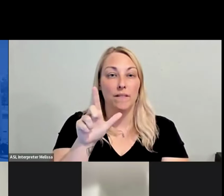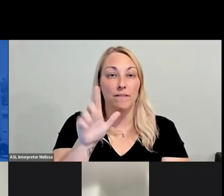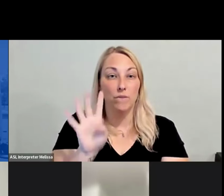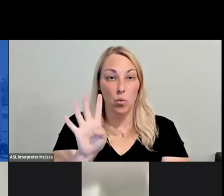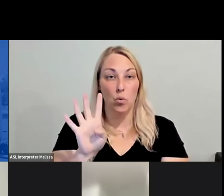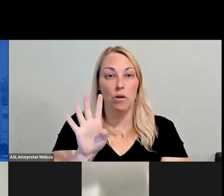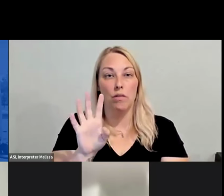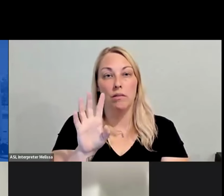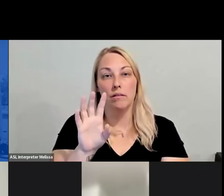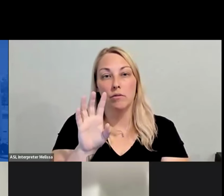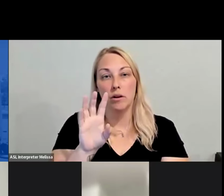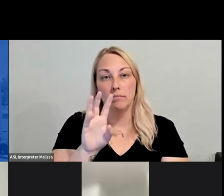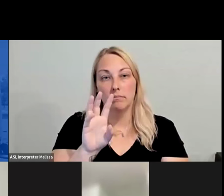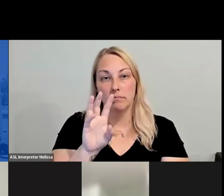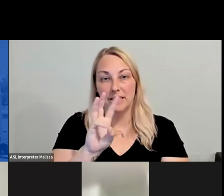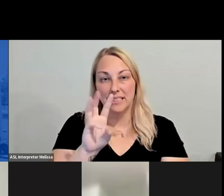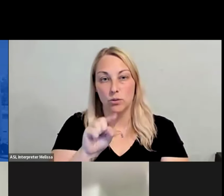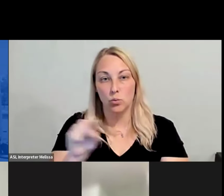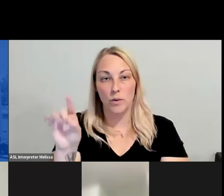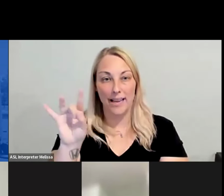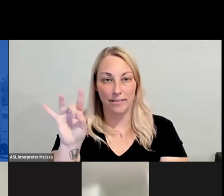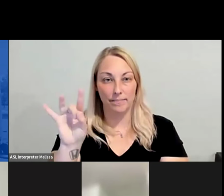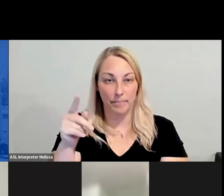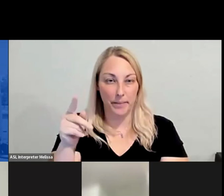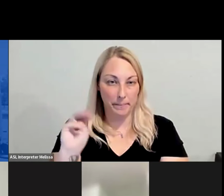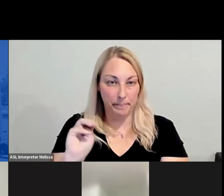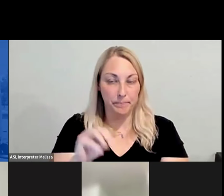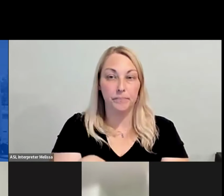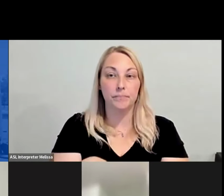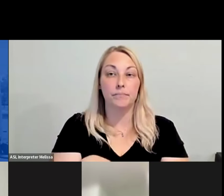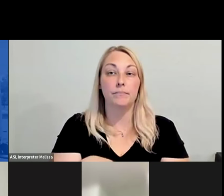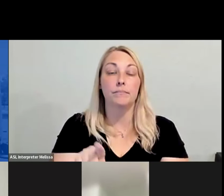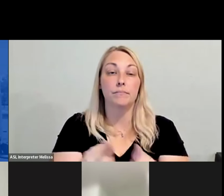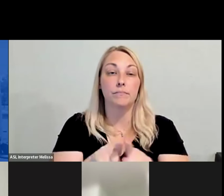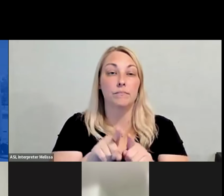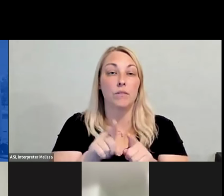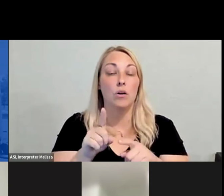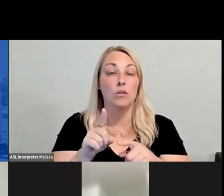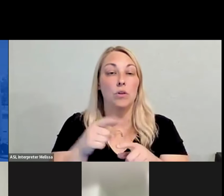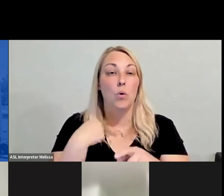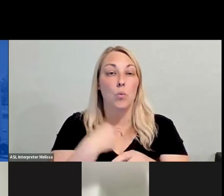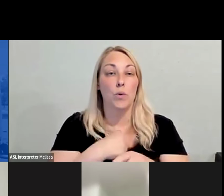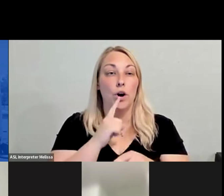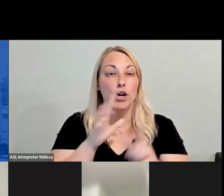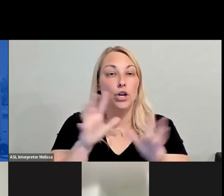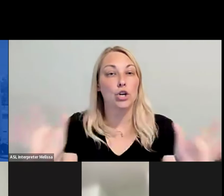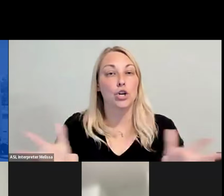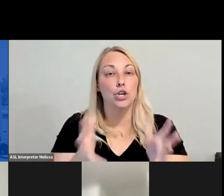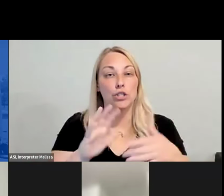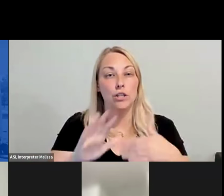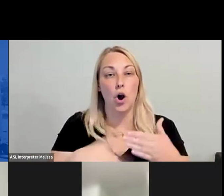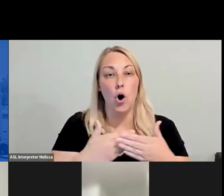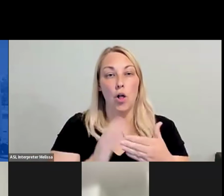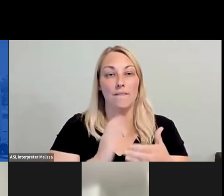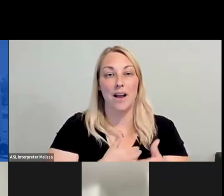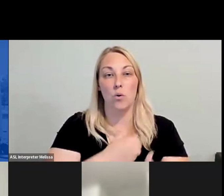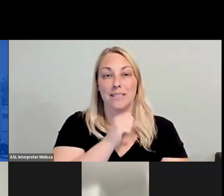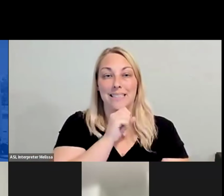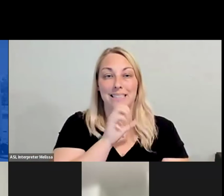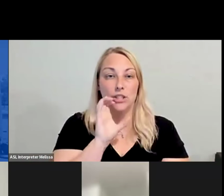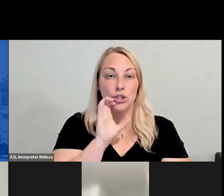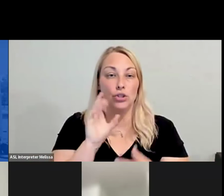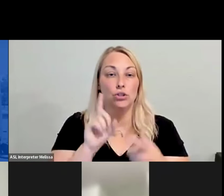p.m. Lastly, we're encouraging all of our seniors to register and join us at DC Senior